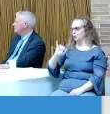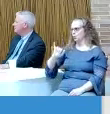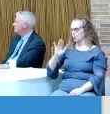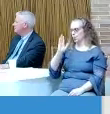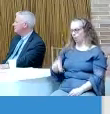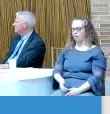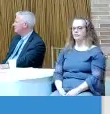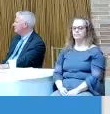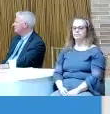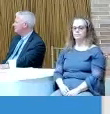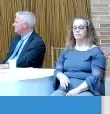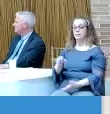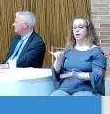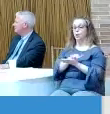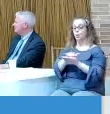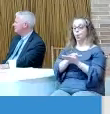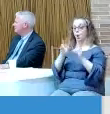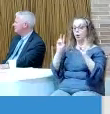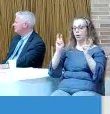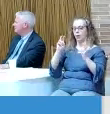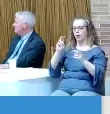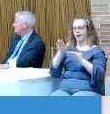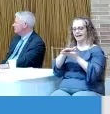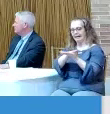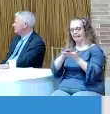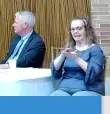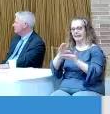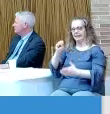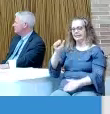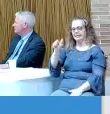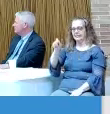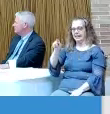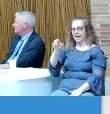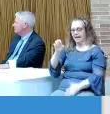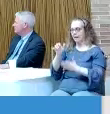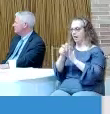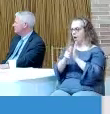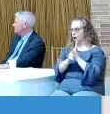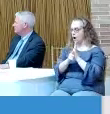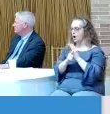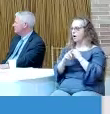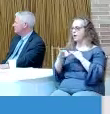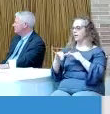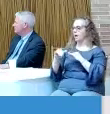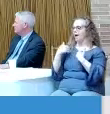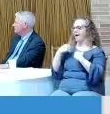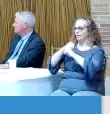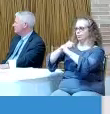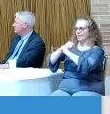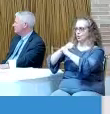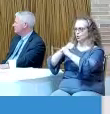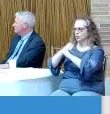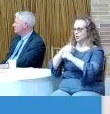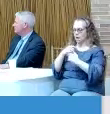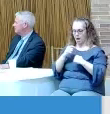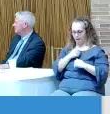clean the New York Clean Slate law has some additional protections that are stronger than the um sorry this